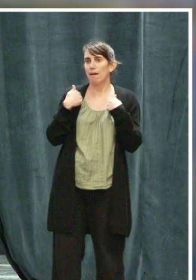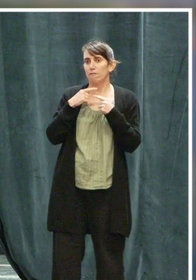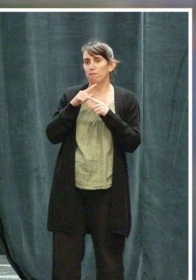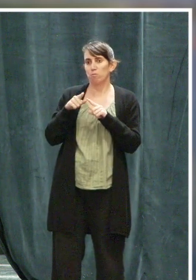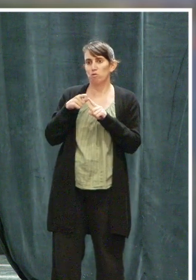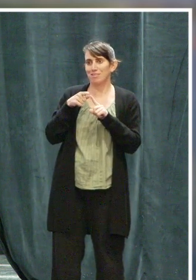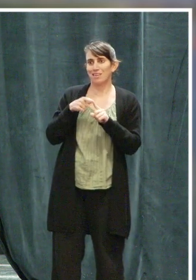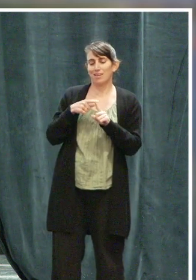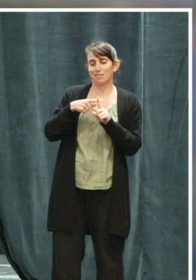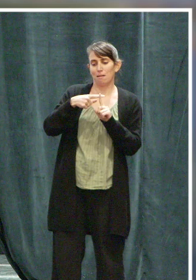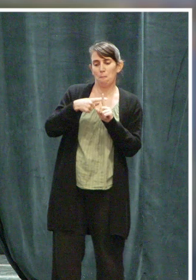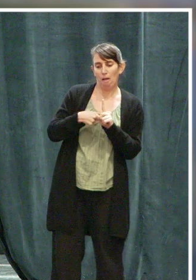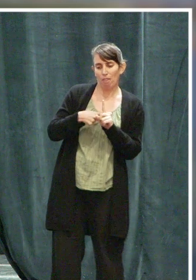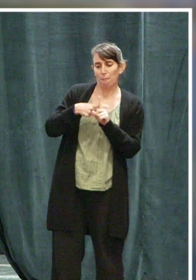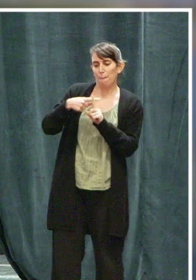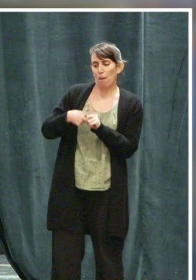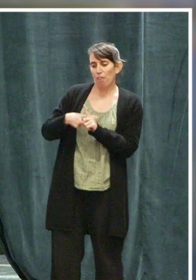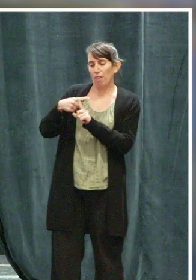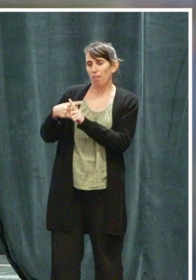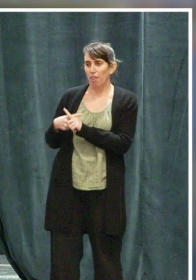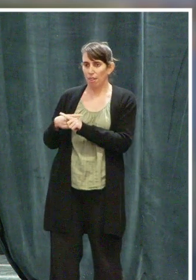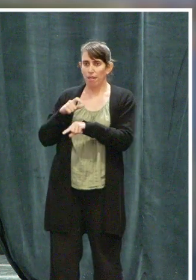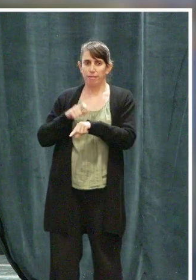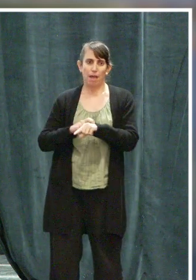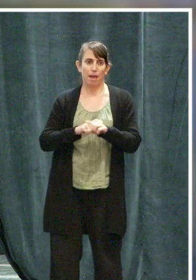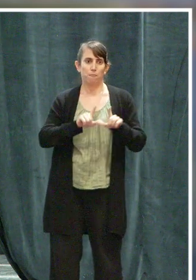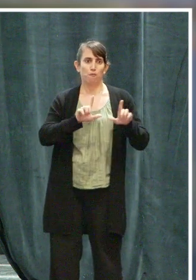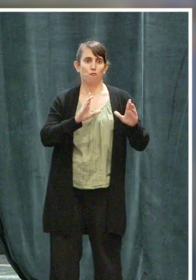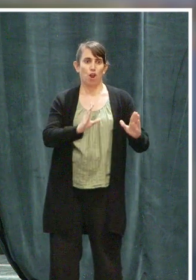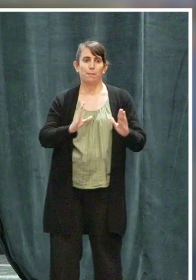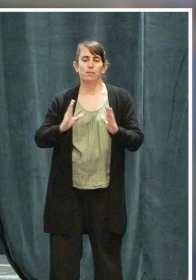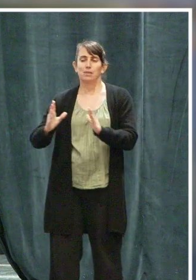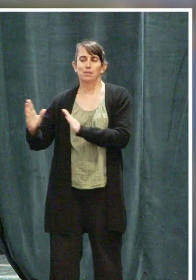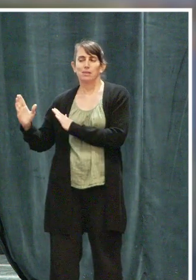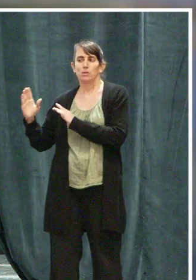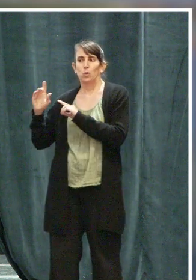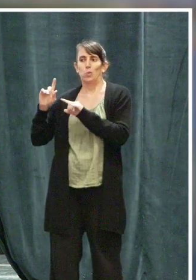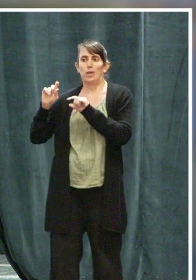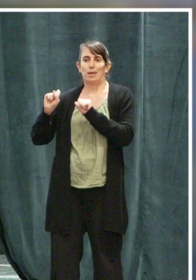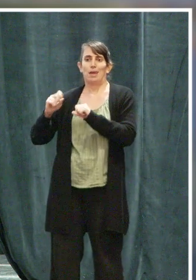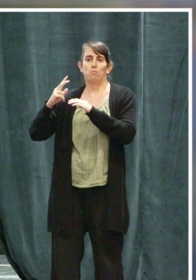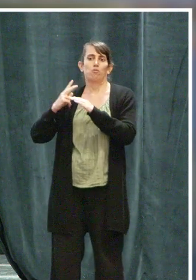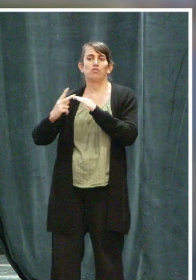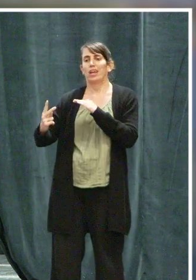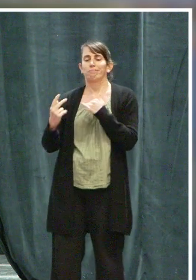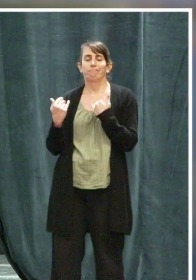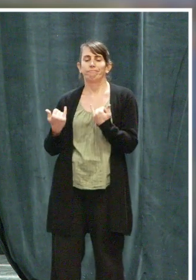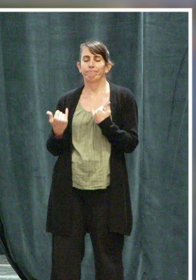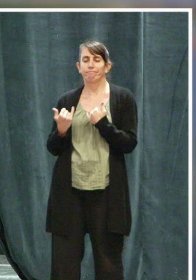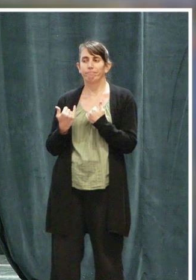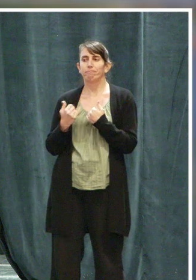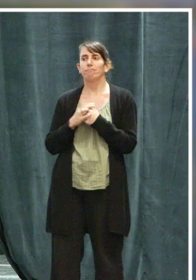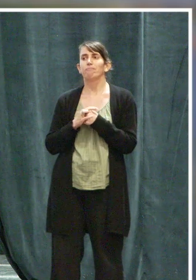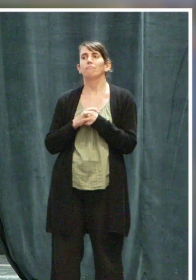precise month by month timeframes that we can project at this point. As you